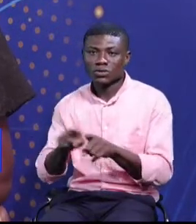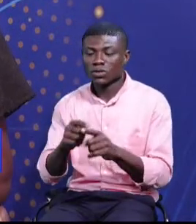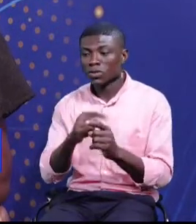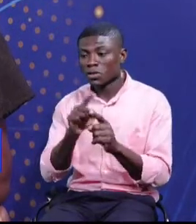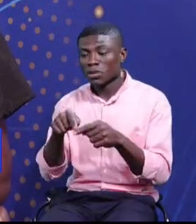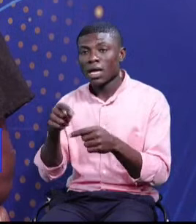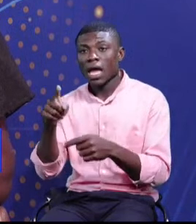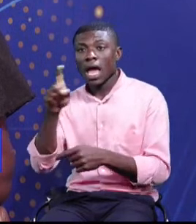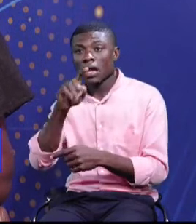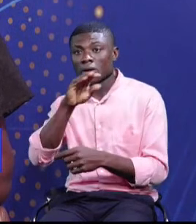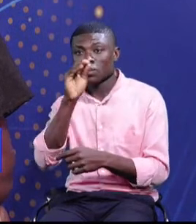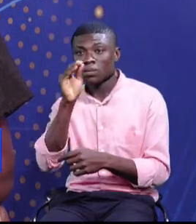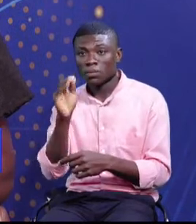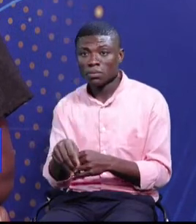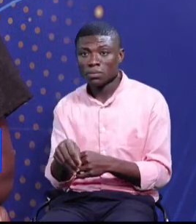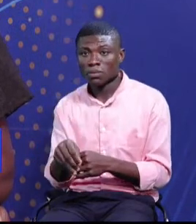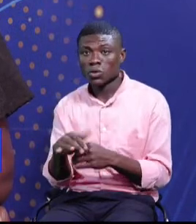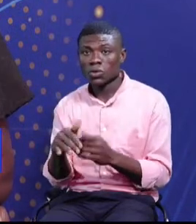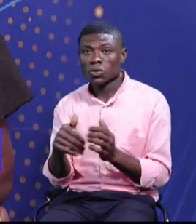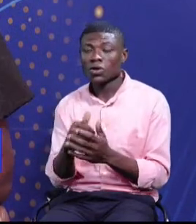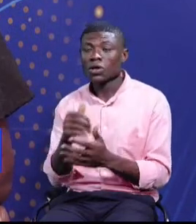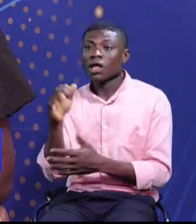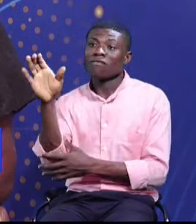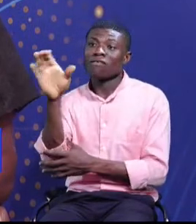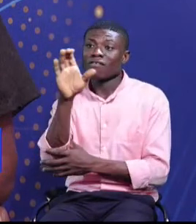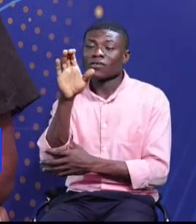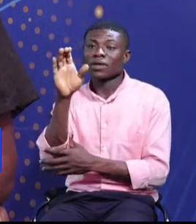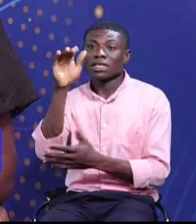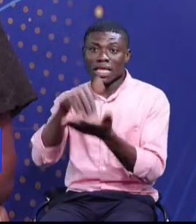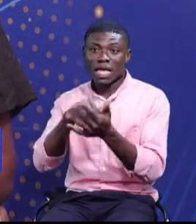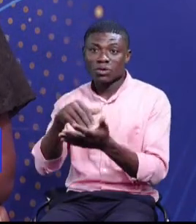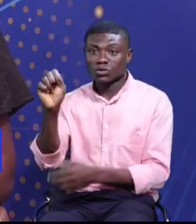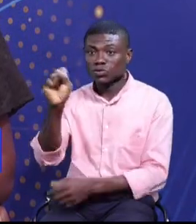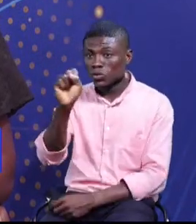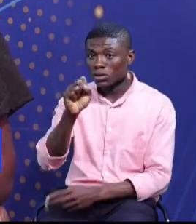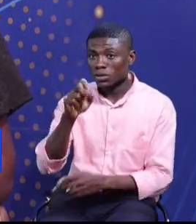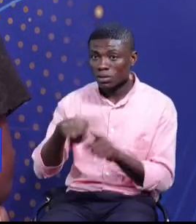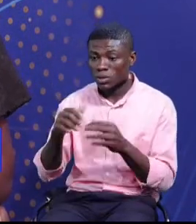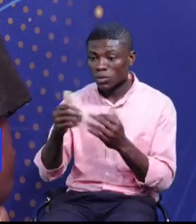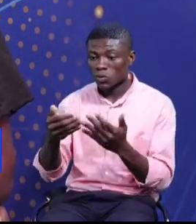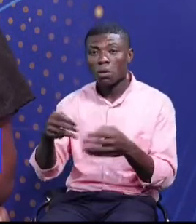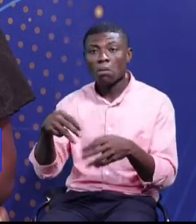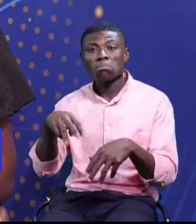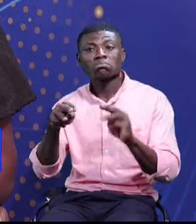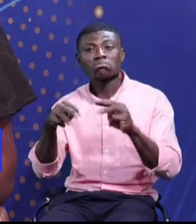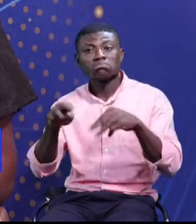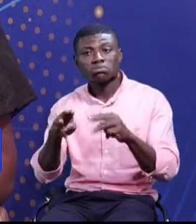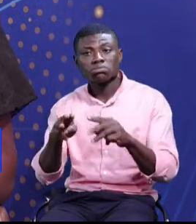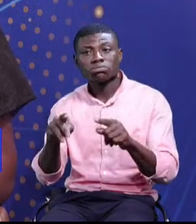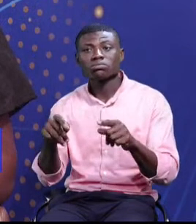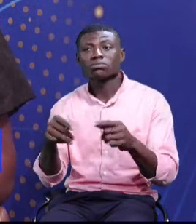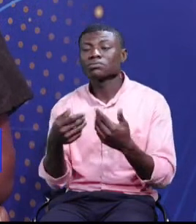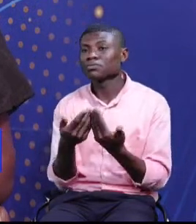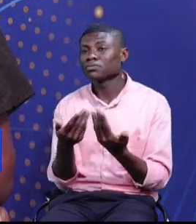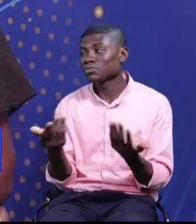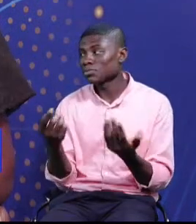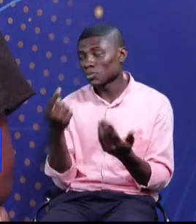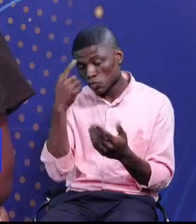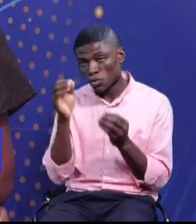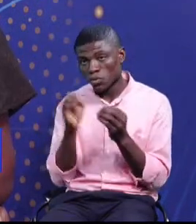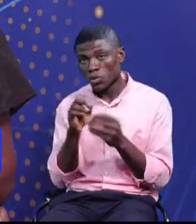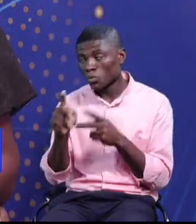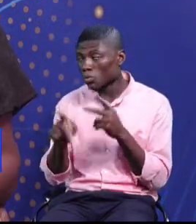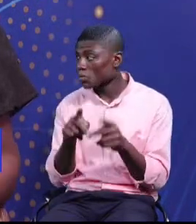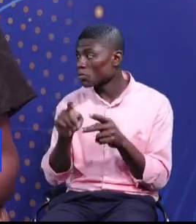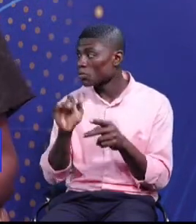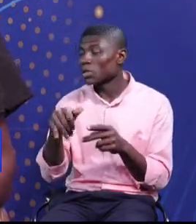in 100% owned, it's $500,000. But then if you're coming to trade, and this, I mean, for a lot of people who